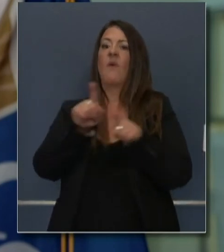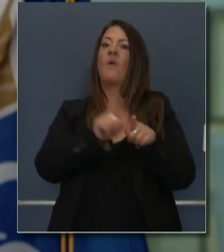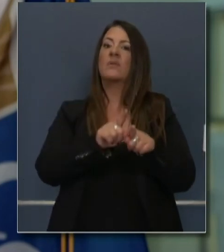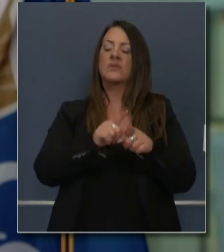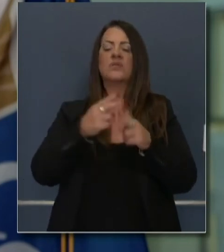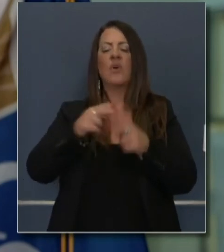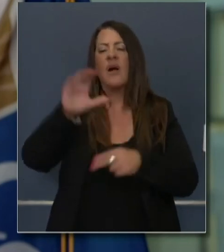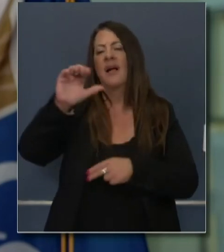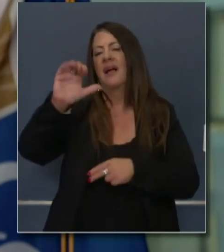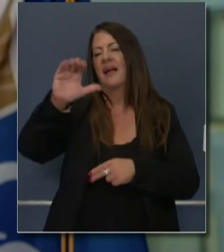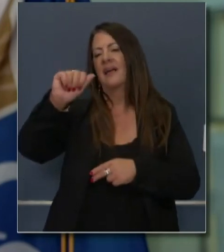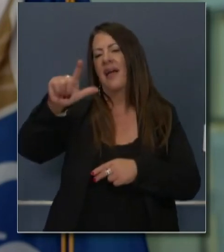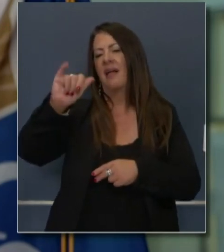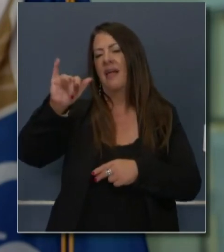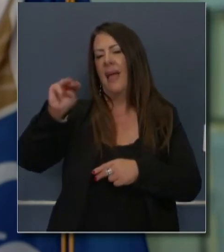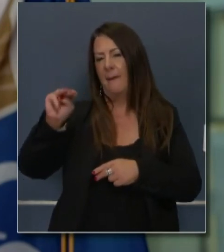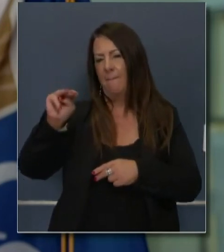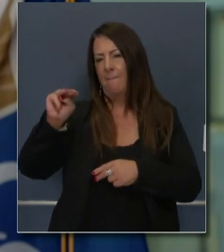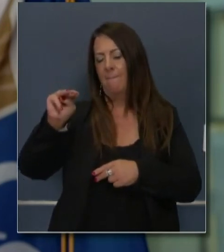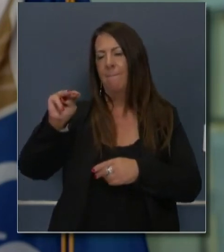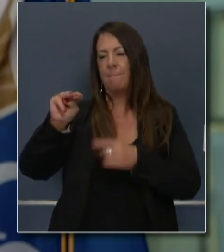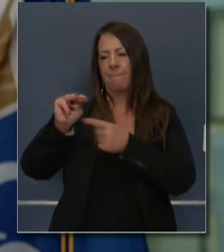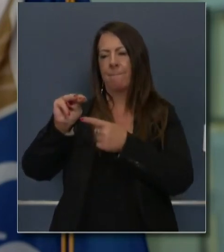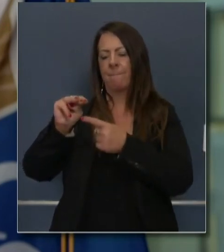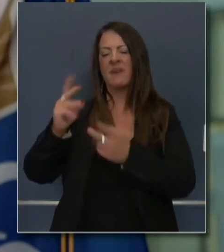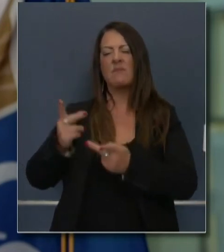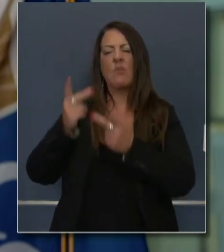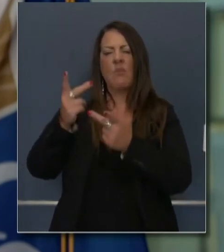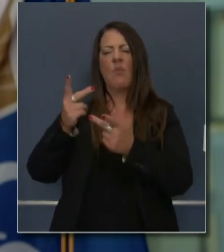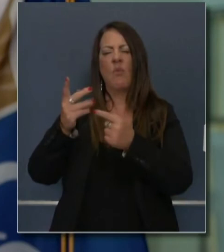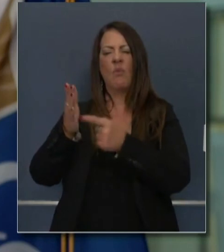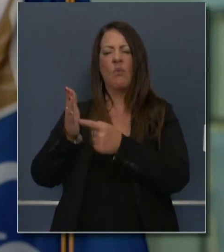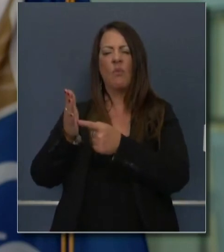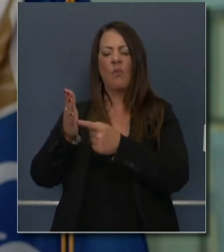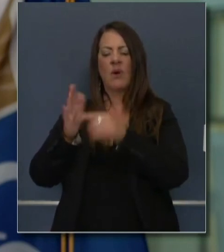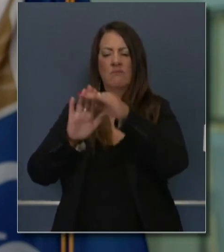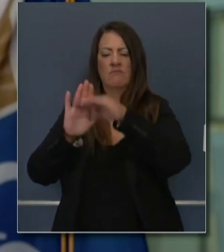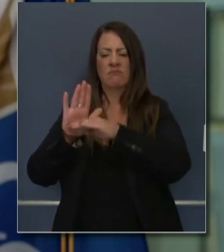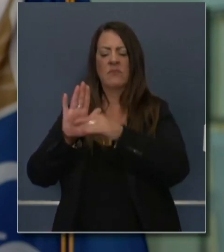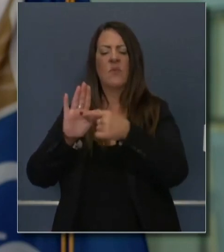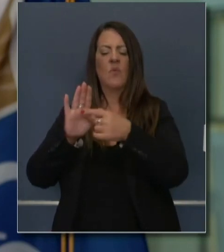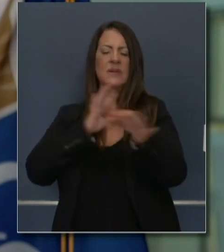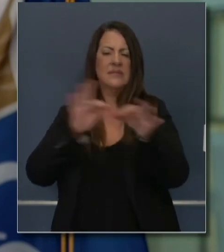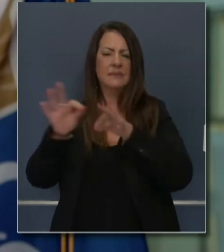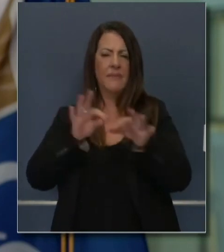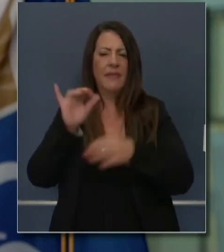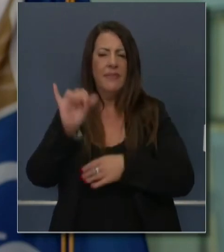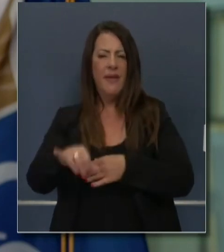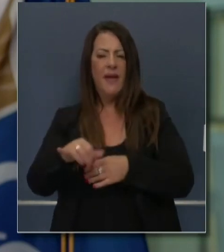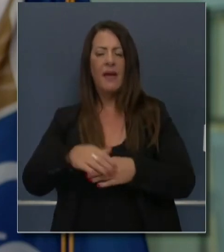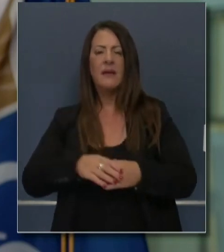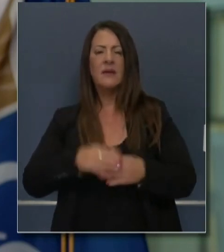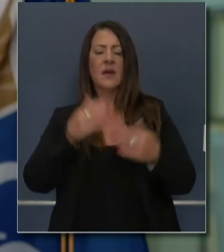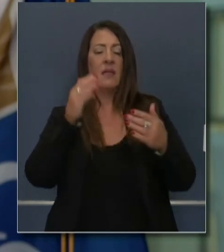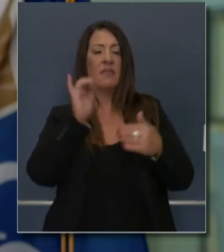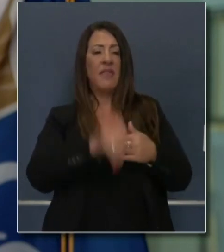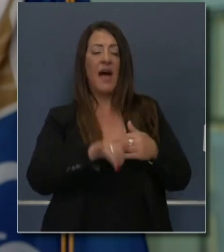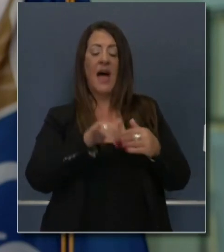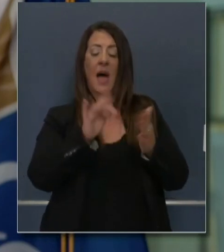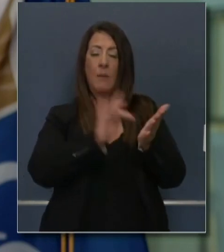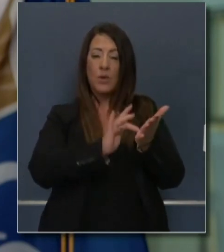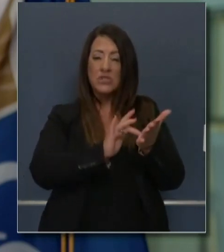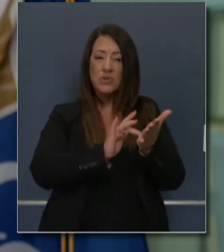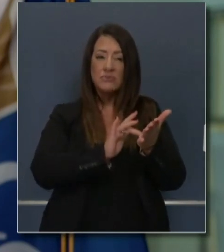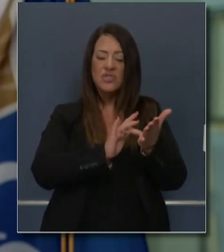CalAIM proposal that I just referenced a moment ago. We're going to continue to drill down on runaway prescription drug costs, this